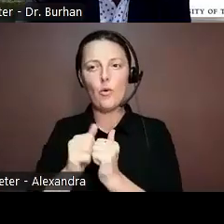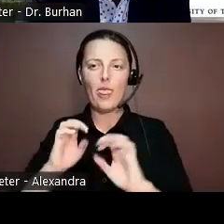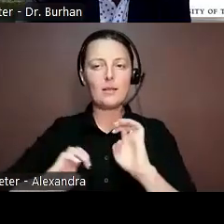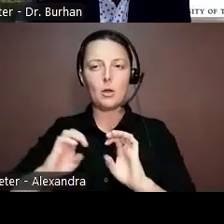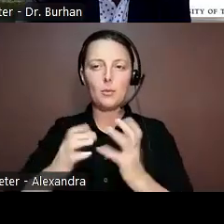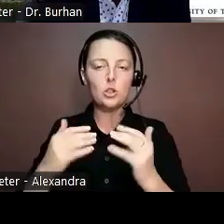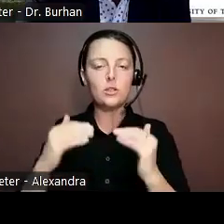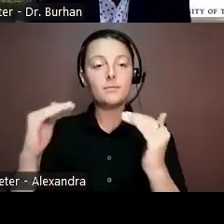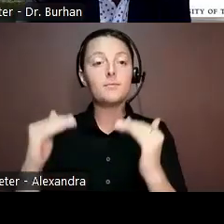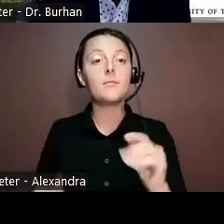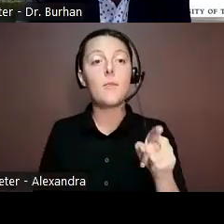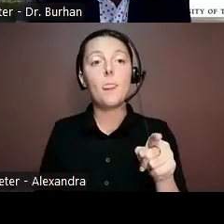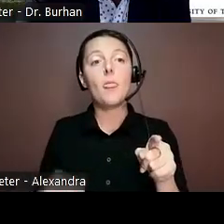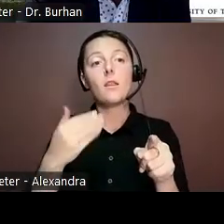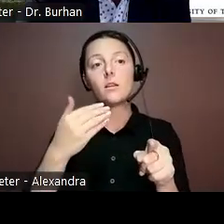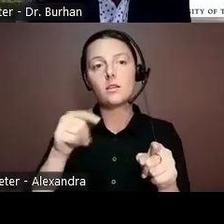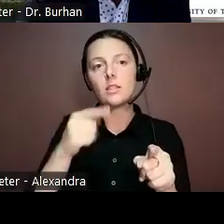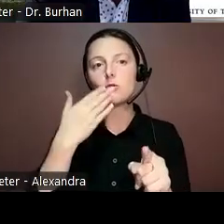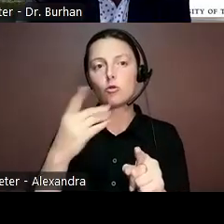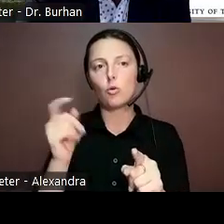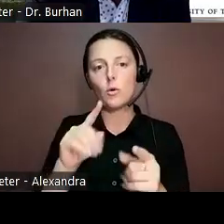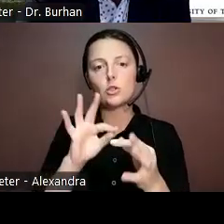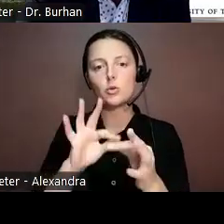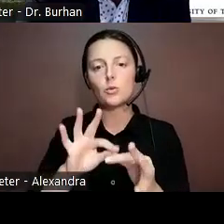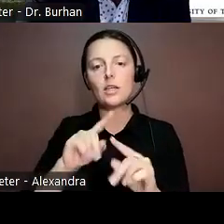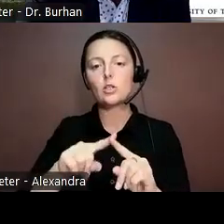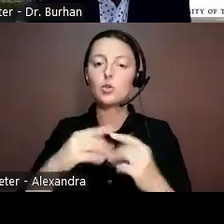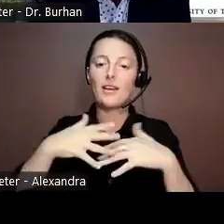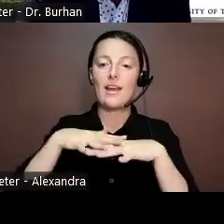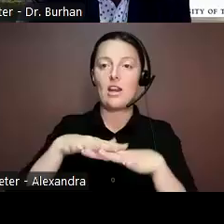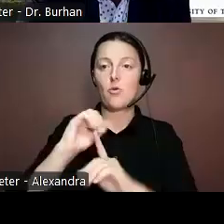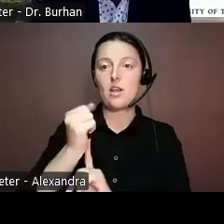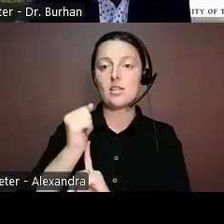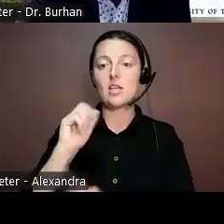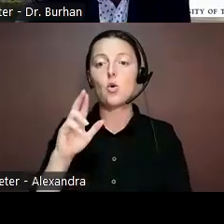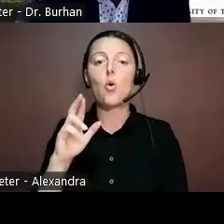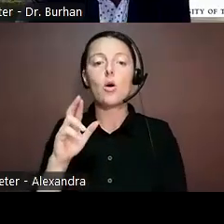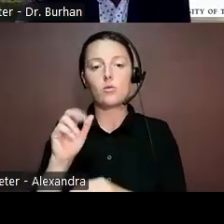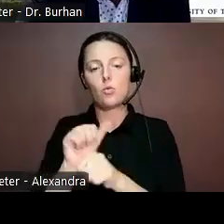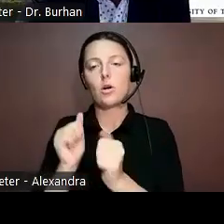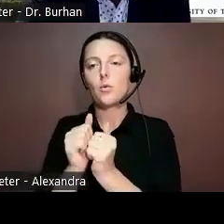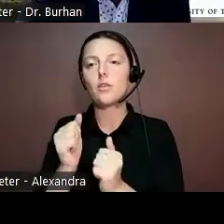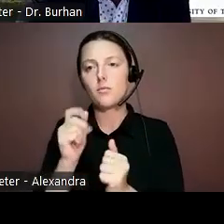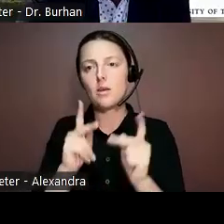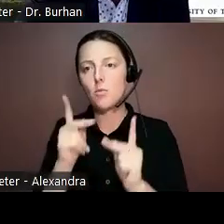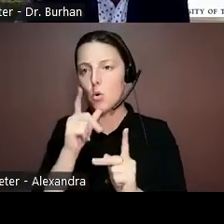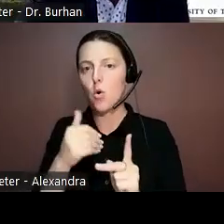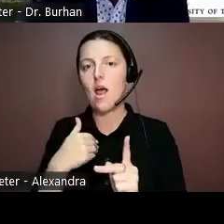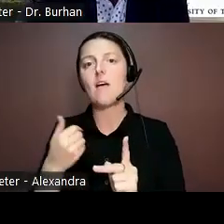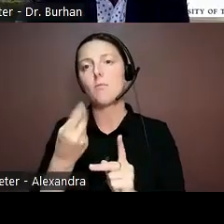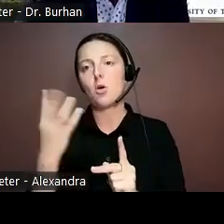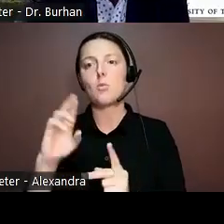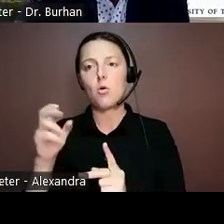so many of us that work in integrated settings or work with people with a lot of medical comorbidities. When working with an older person who has a